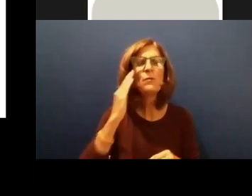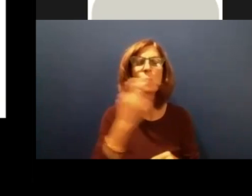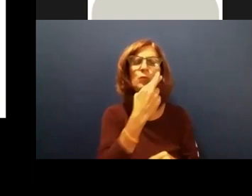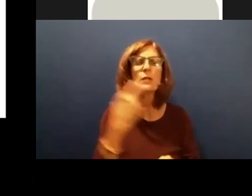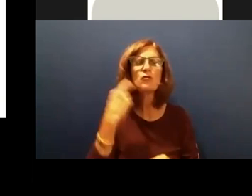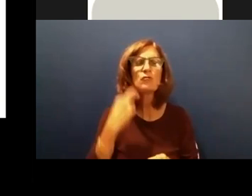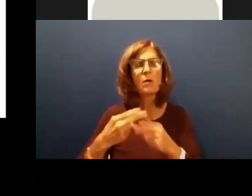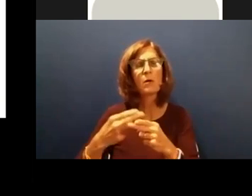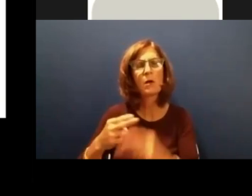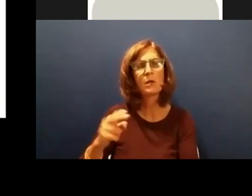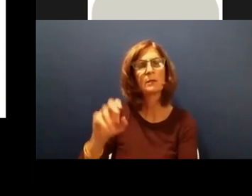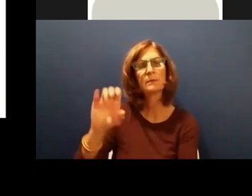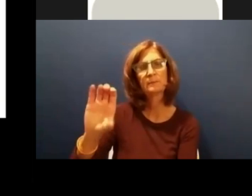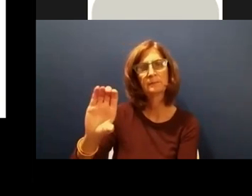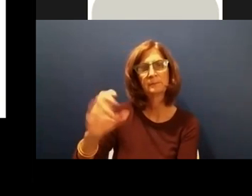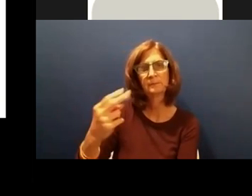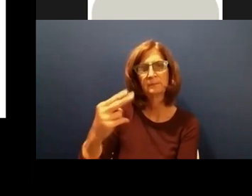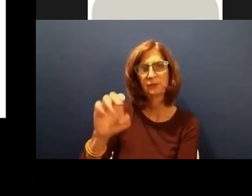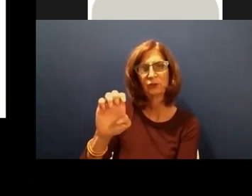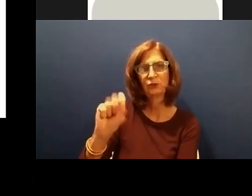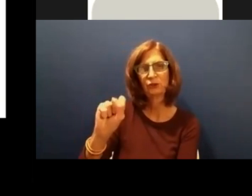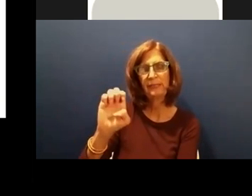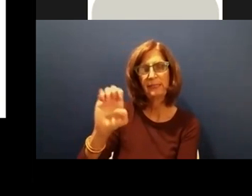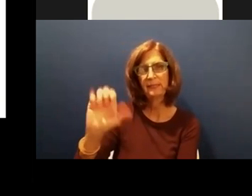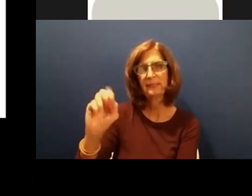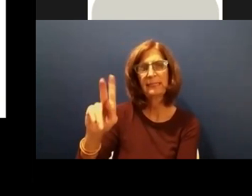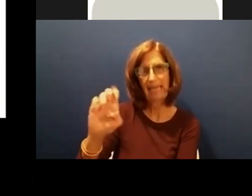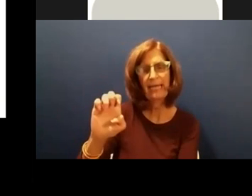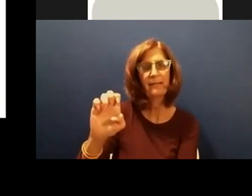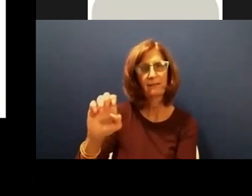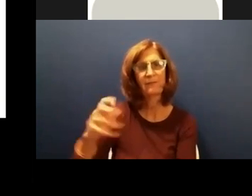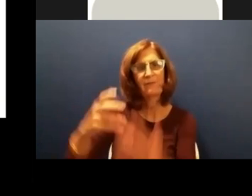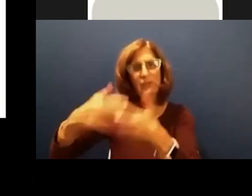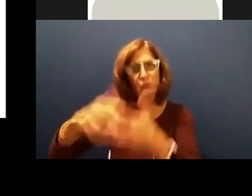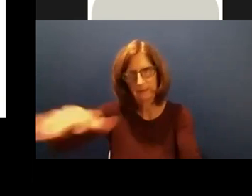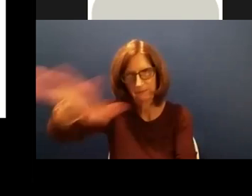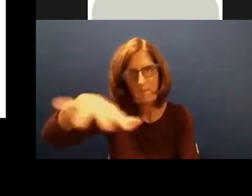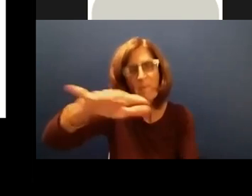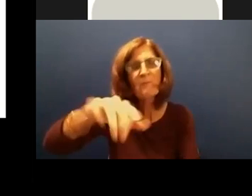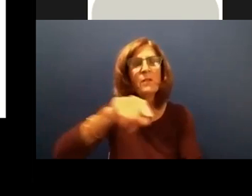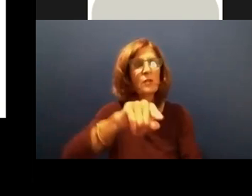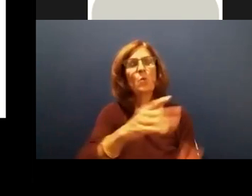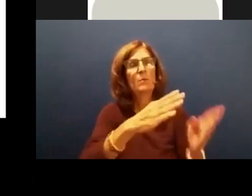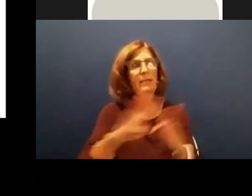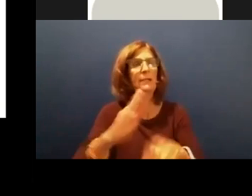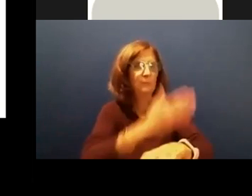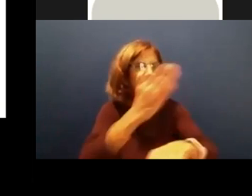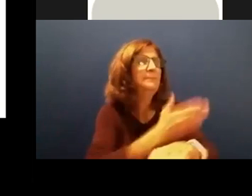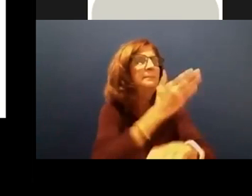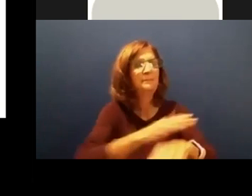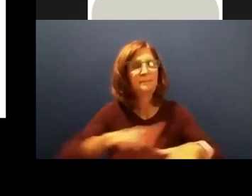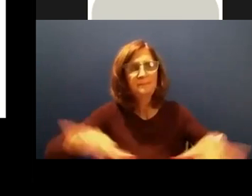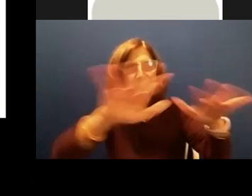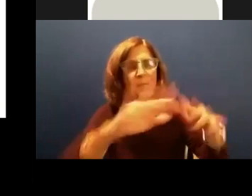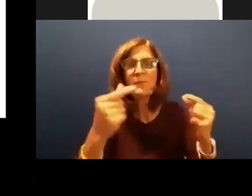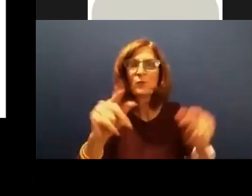construction and develop a redone town square that includes a stage, includes vendor kiosks, has green